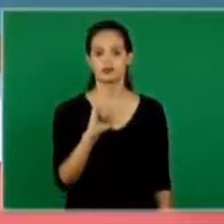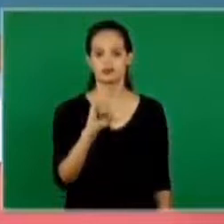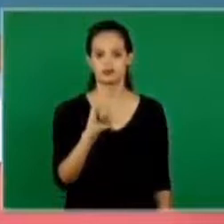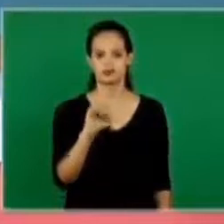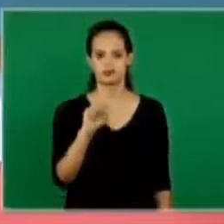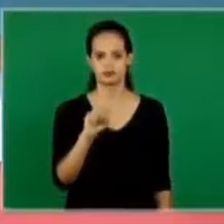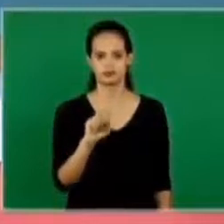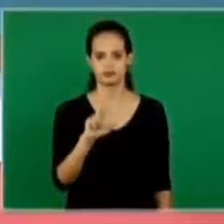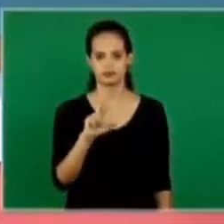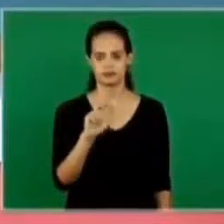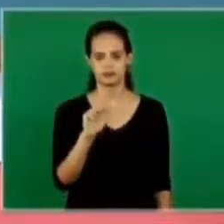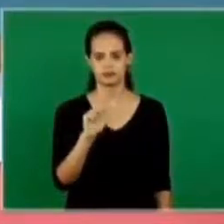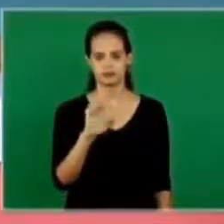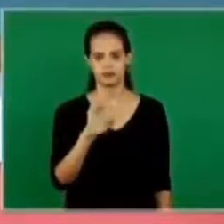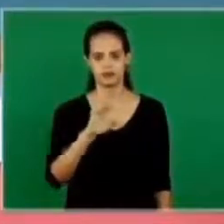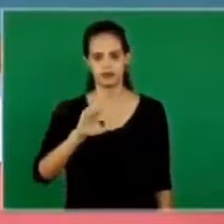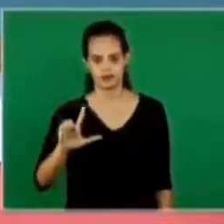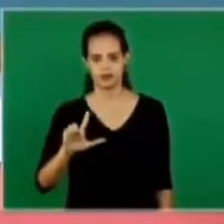Israel.